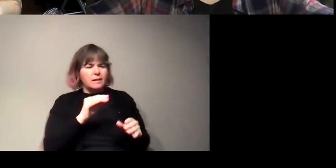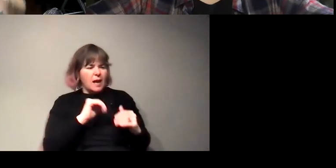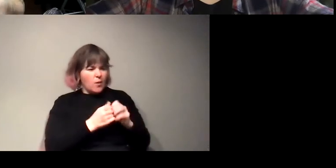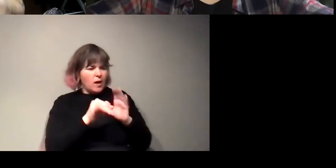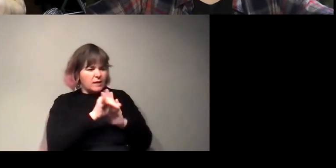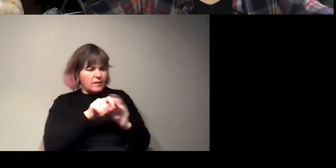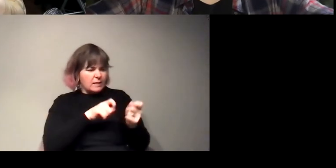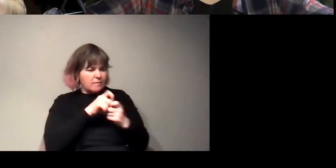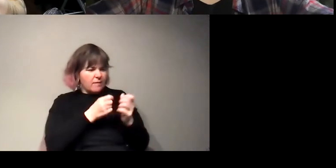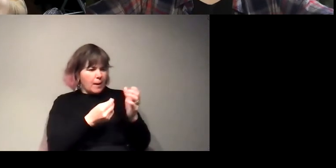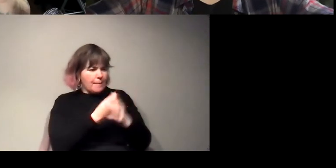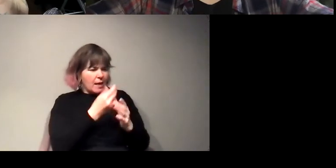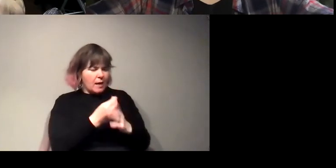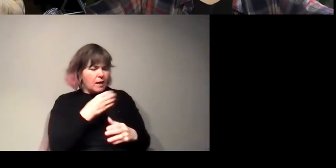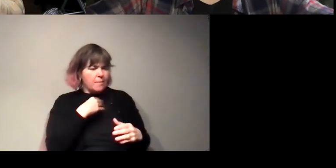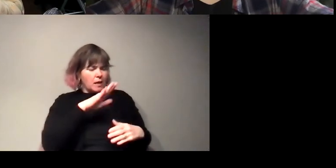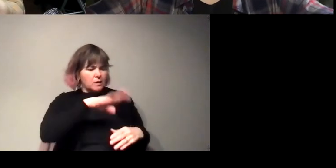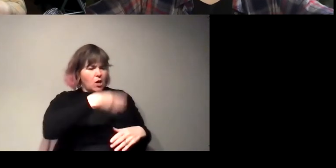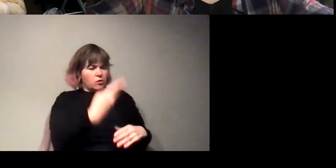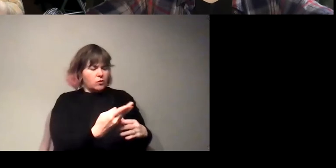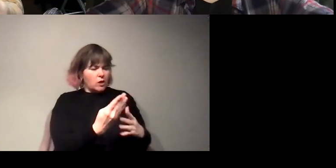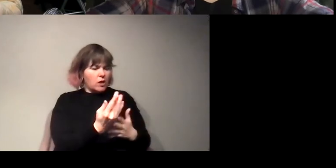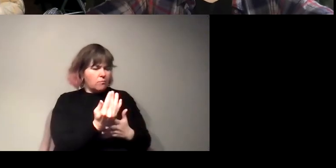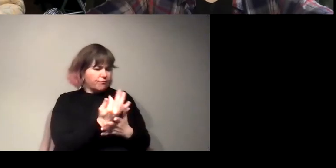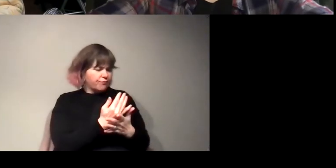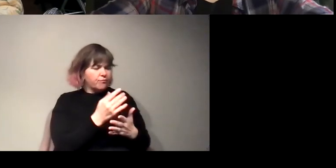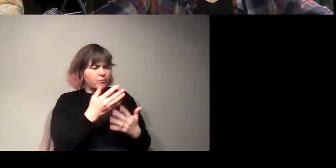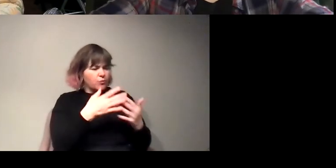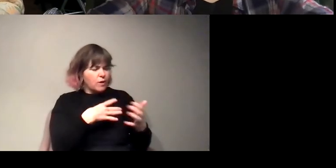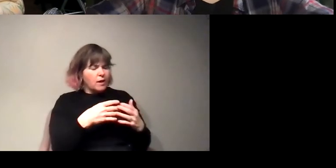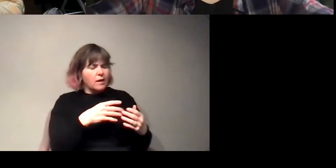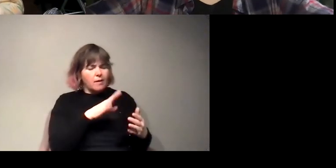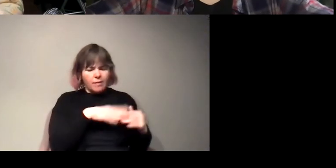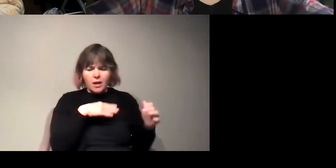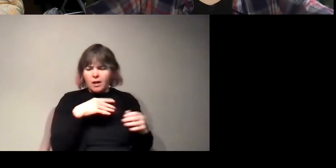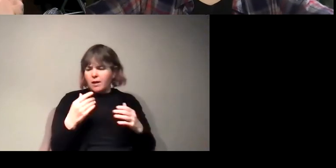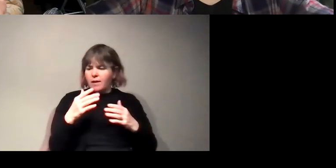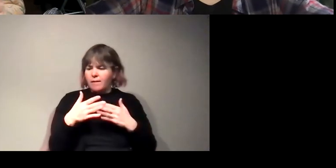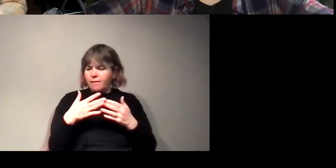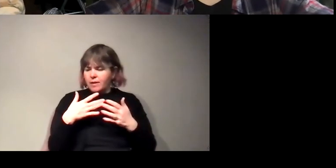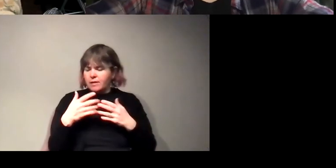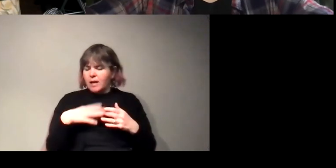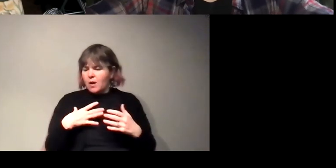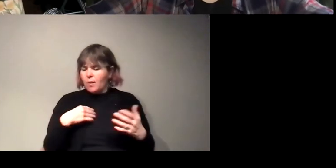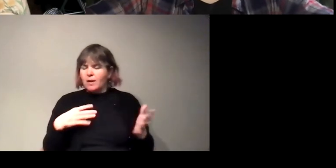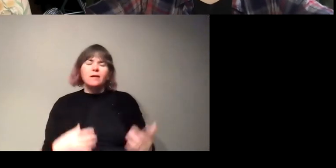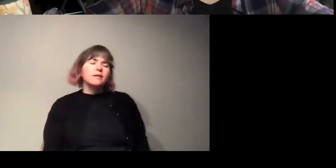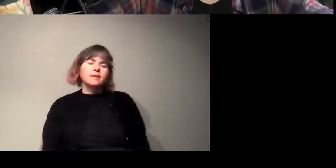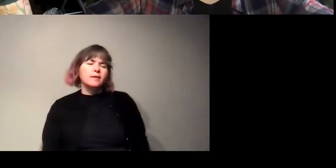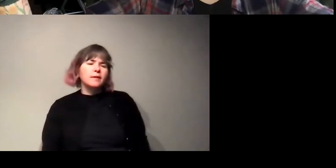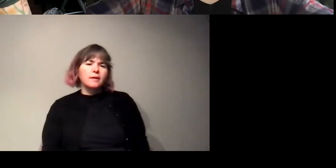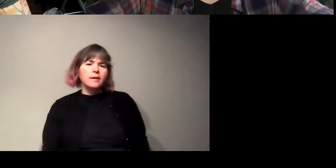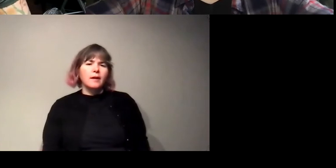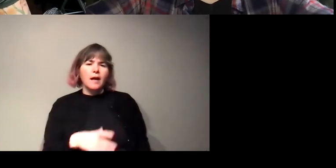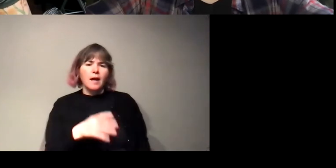plant, because the underside has fuzzy leaves and they're gray as opposed to fuzzy leaves and they're white. And so there are people who